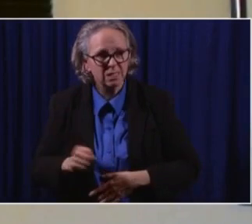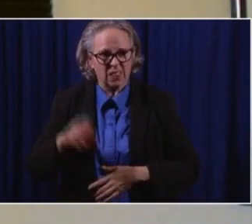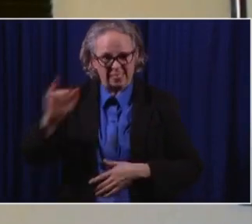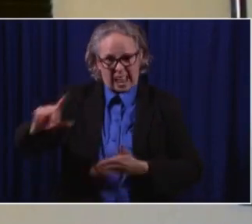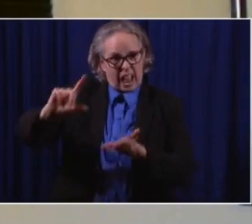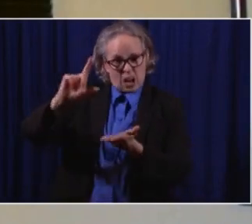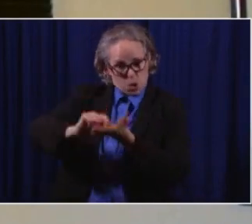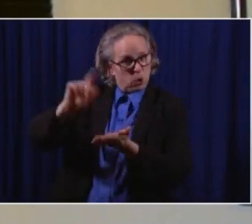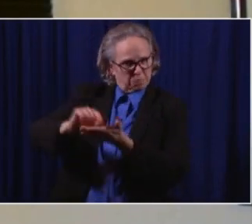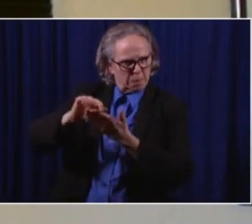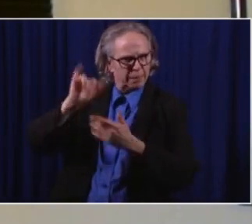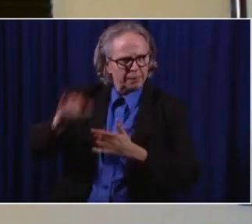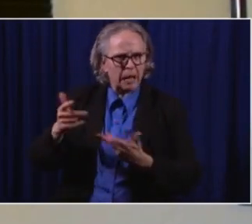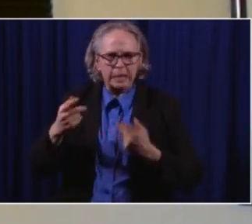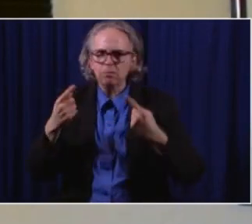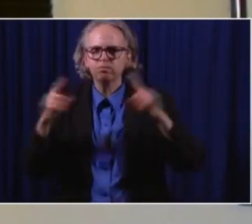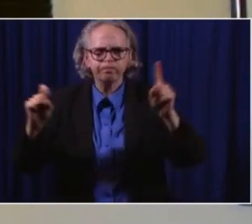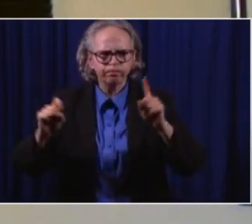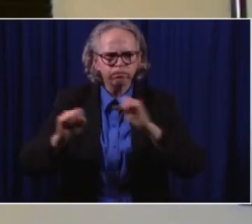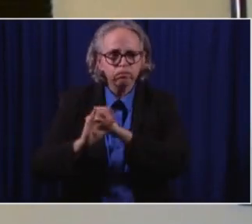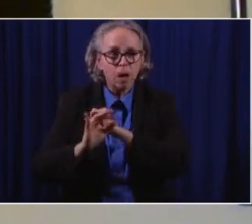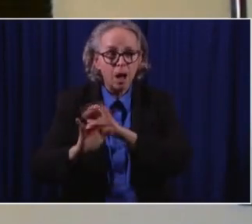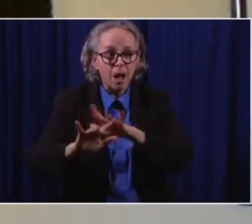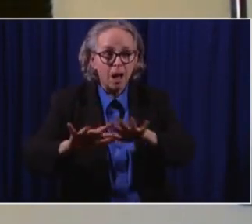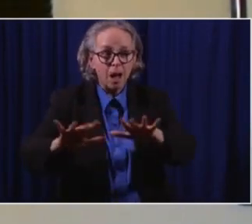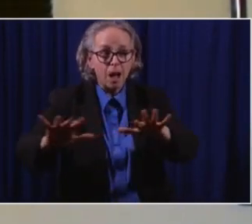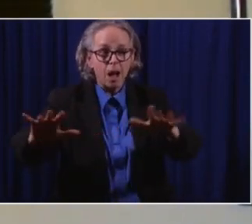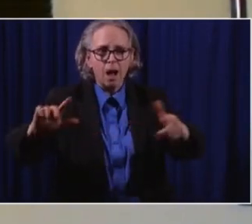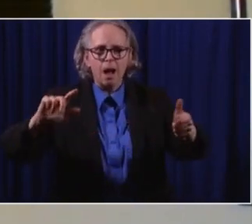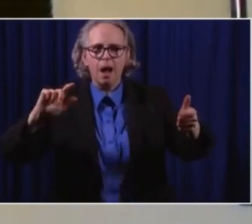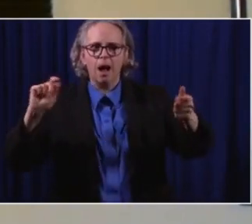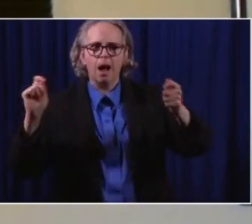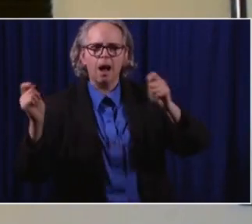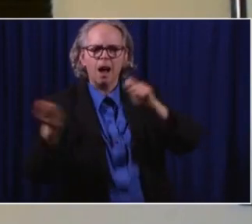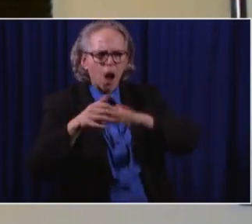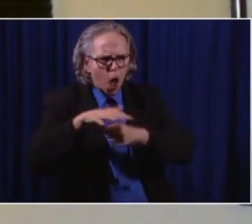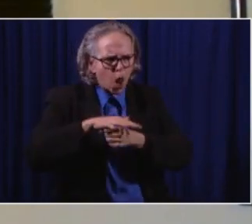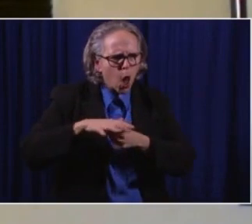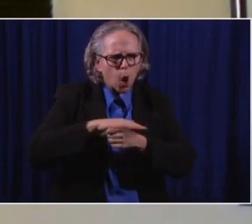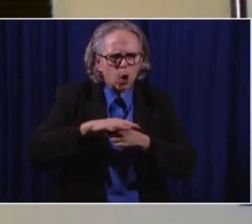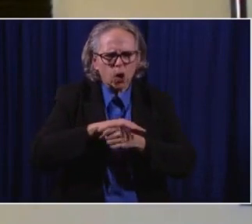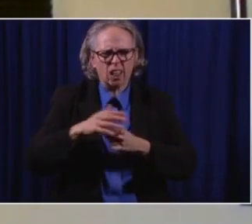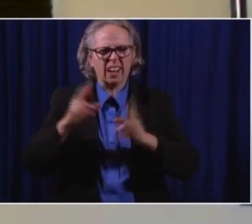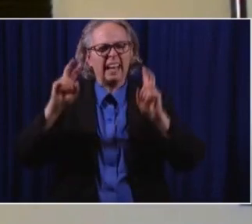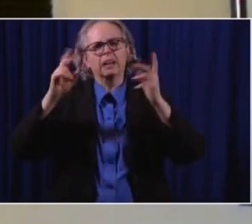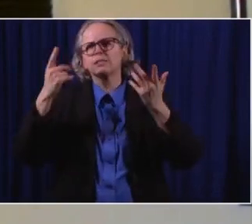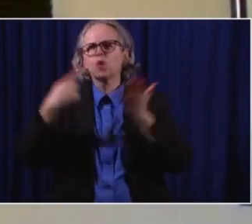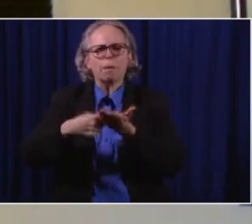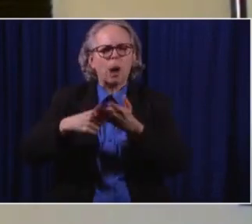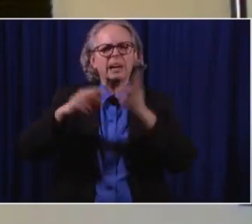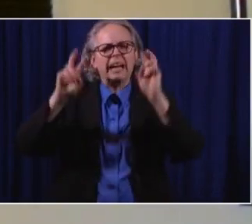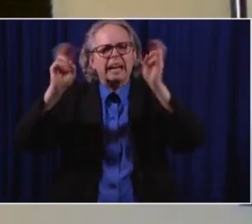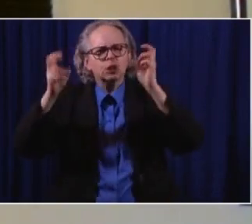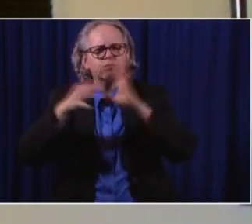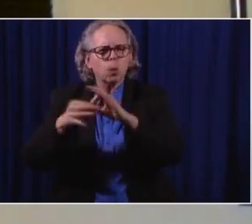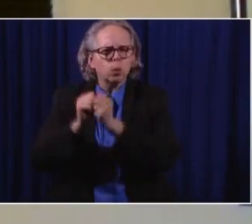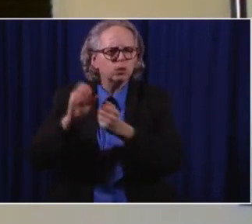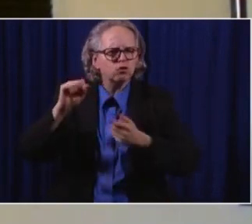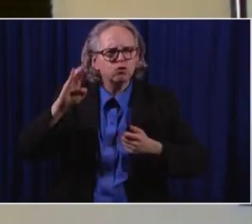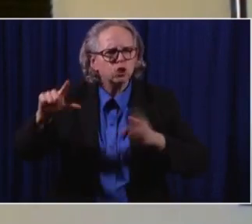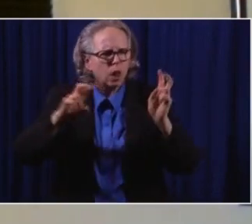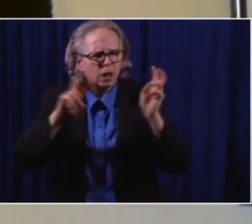to kind of combat some local social issues. And he caught the attention of the local Democratic